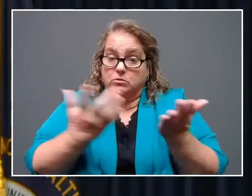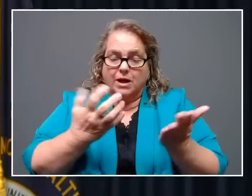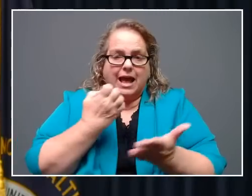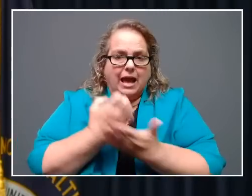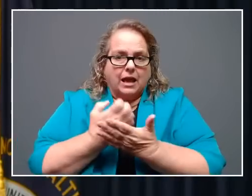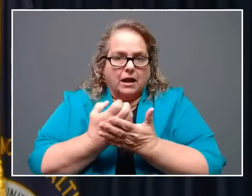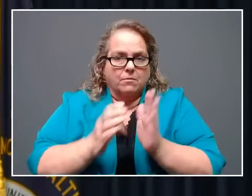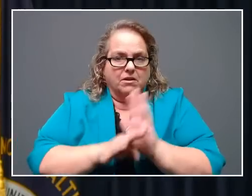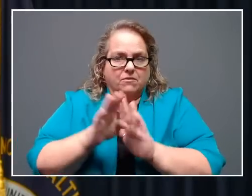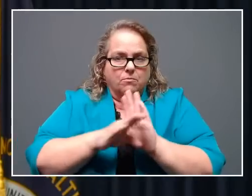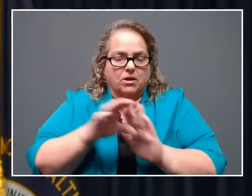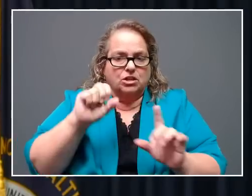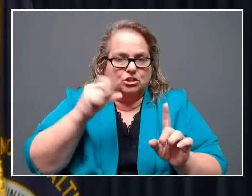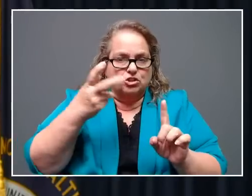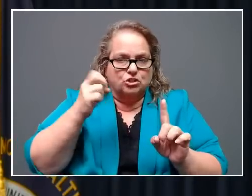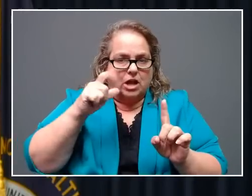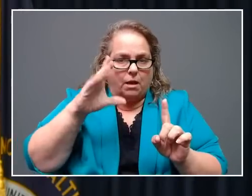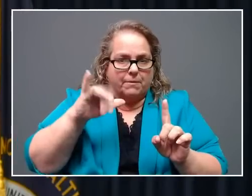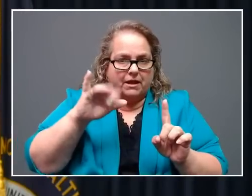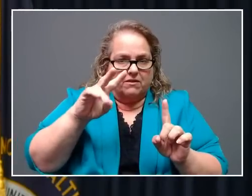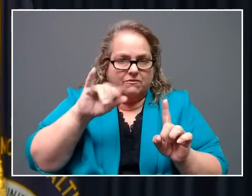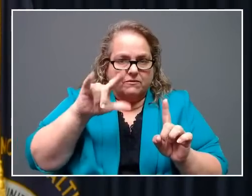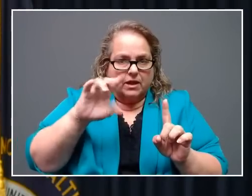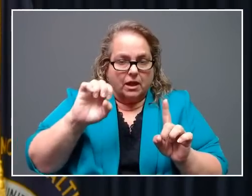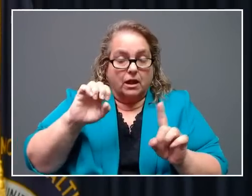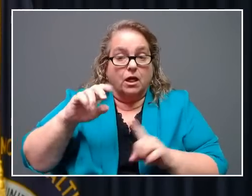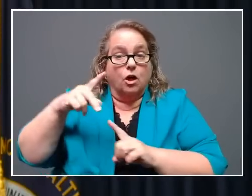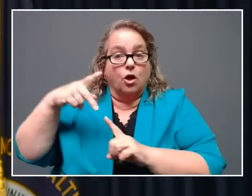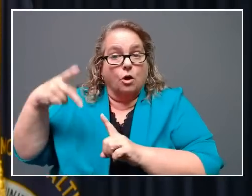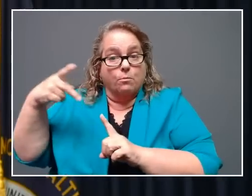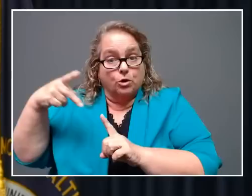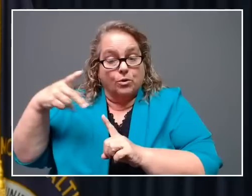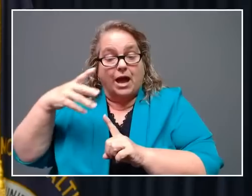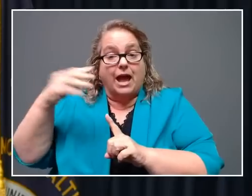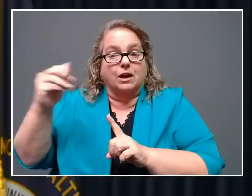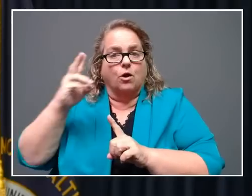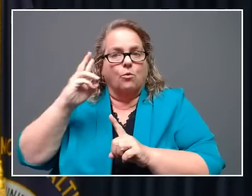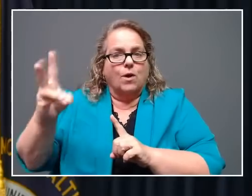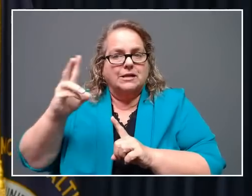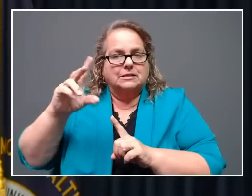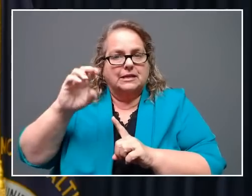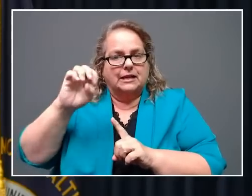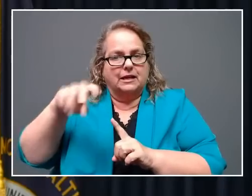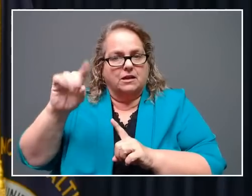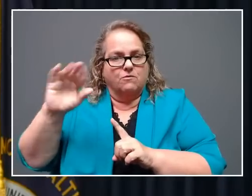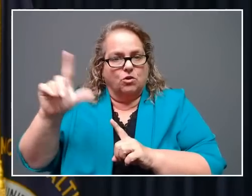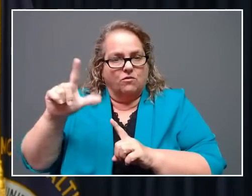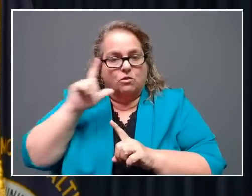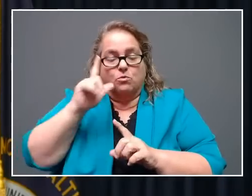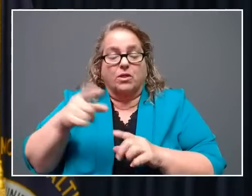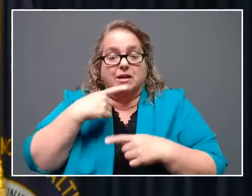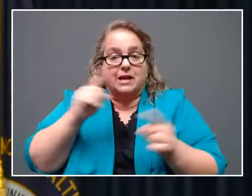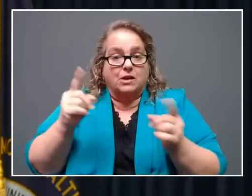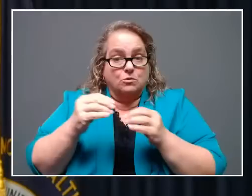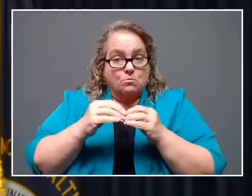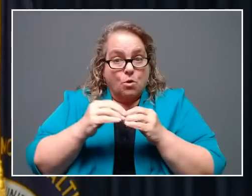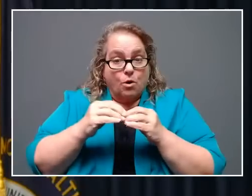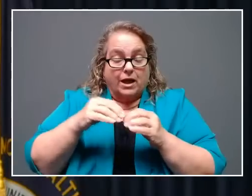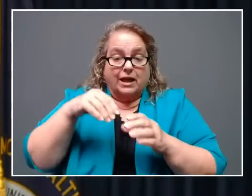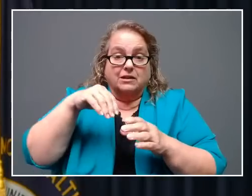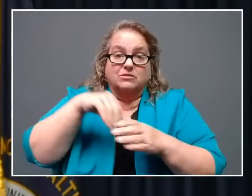Shelbyville, Paducah, and the west end of Louisville. We'll announce more infrastructure investments, more